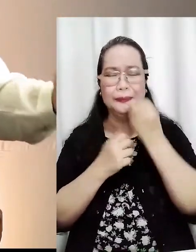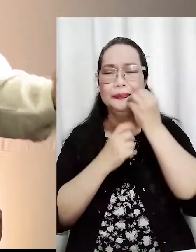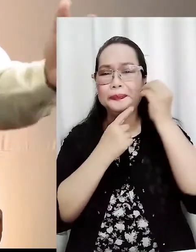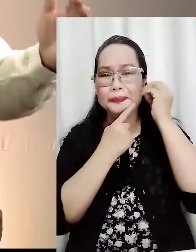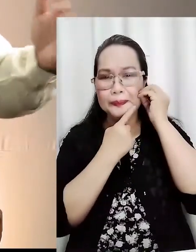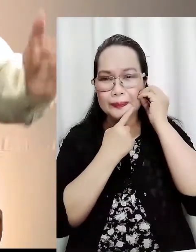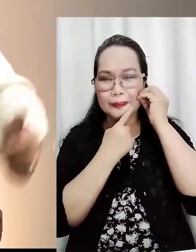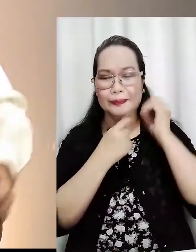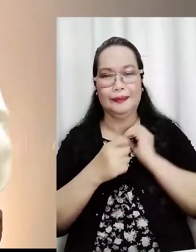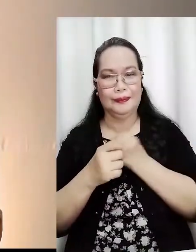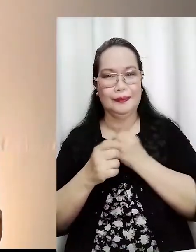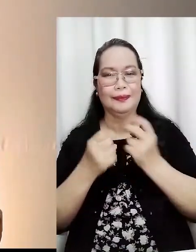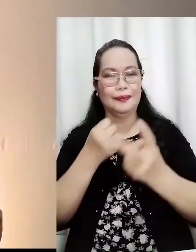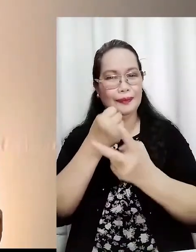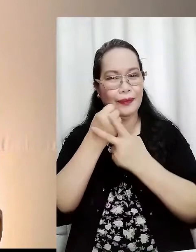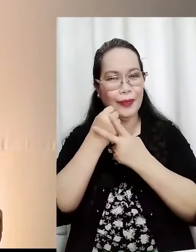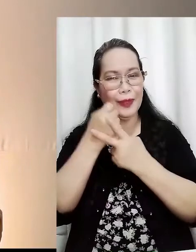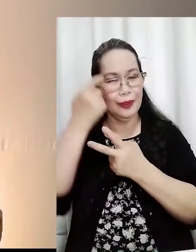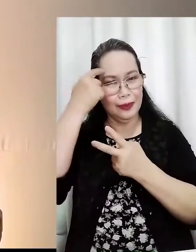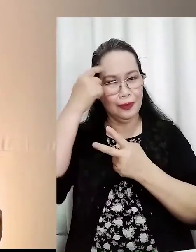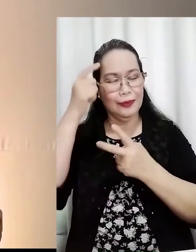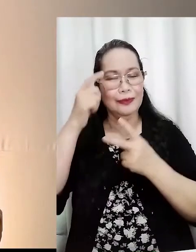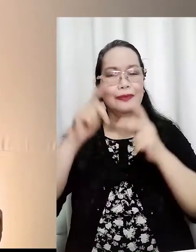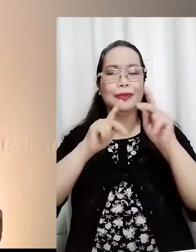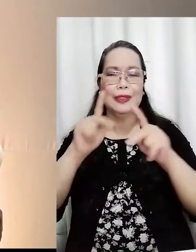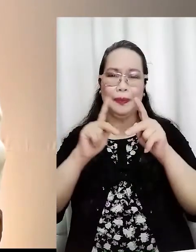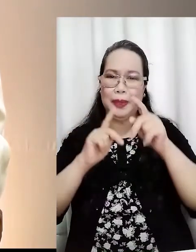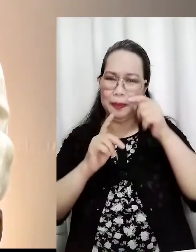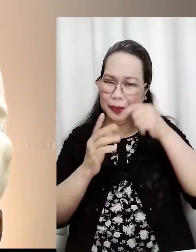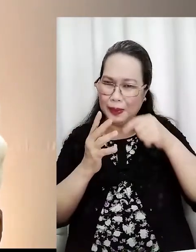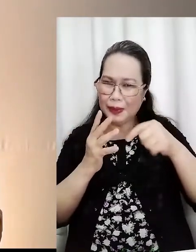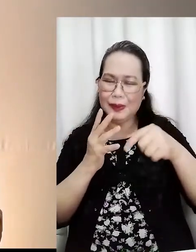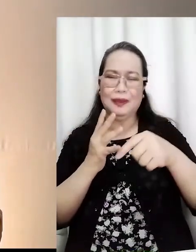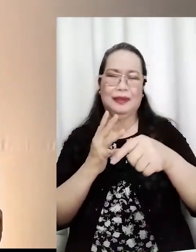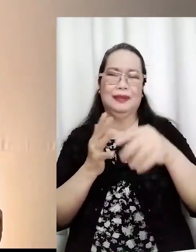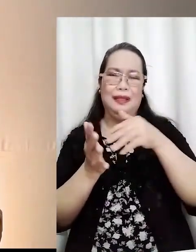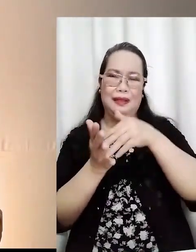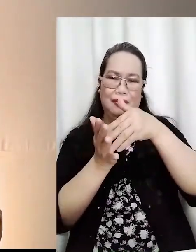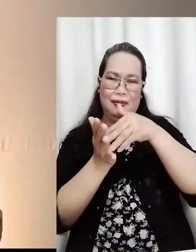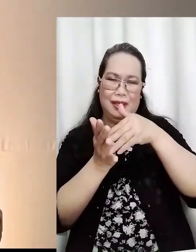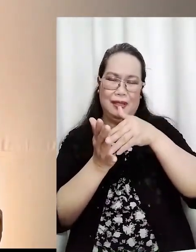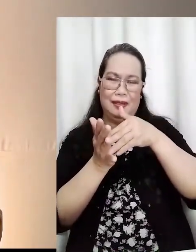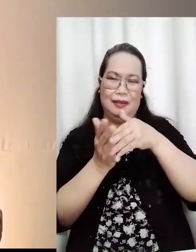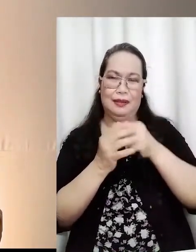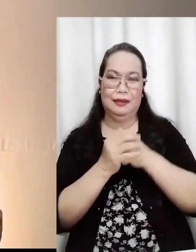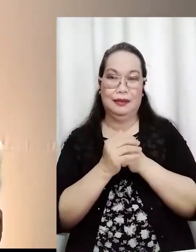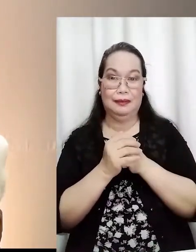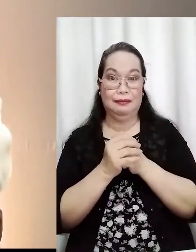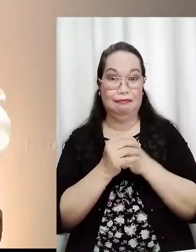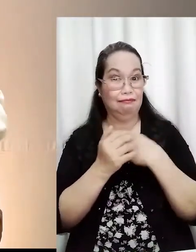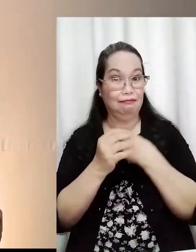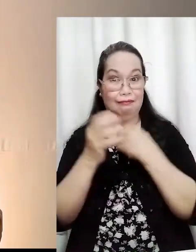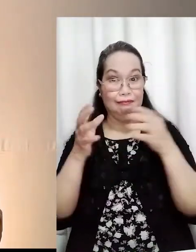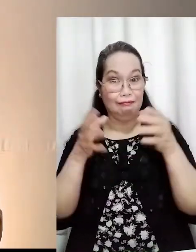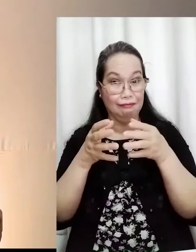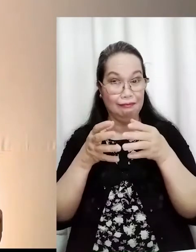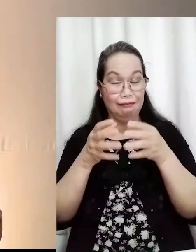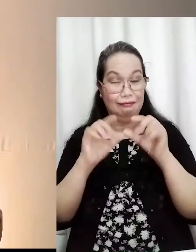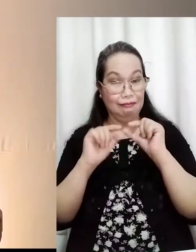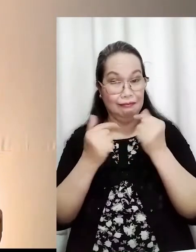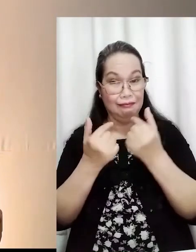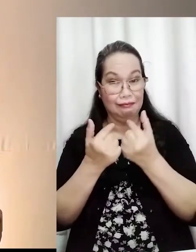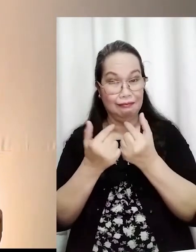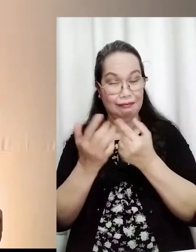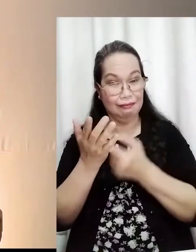the vulnerable people around us? In our small groups, we engage in a lot of